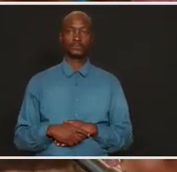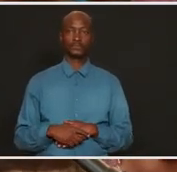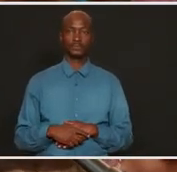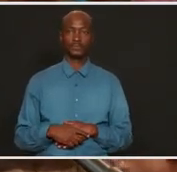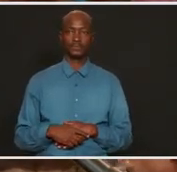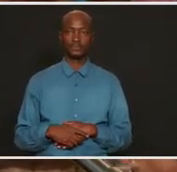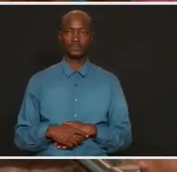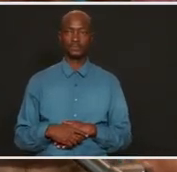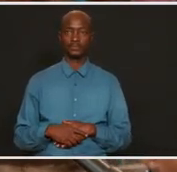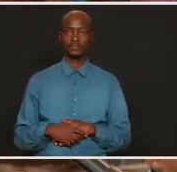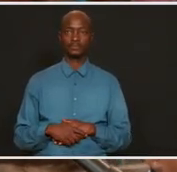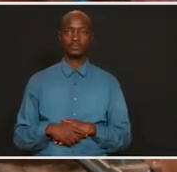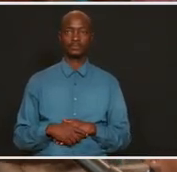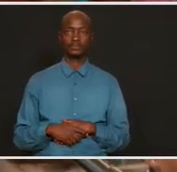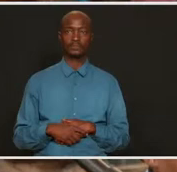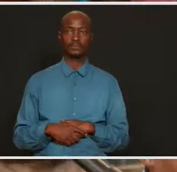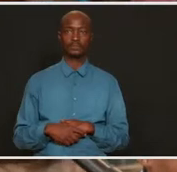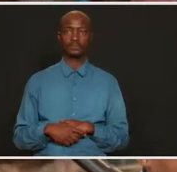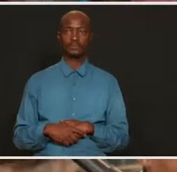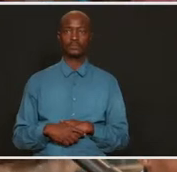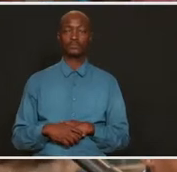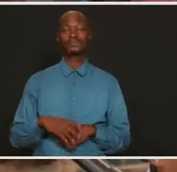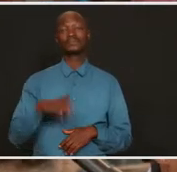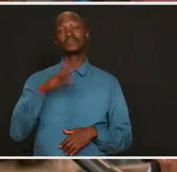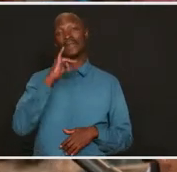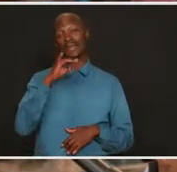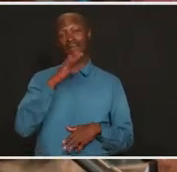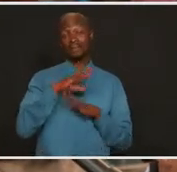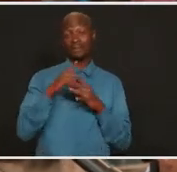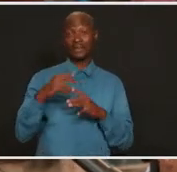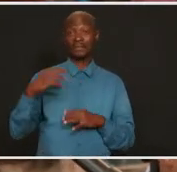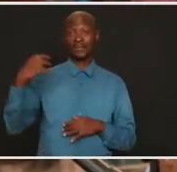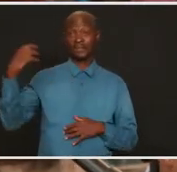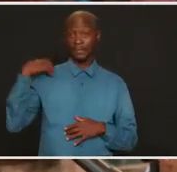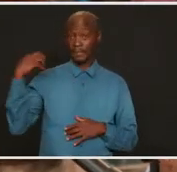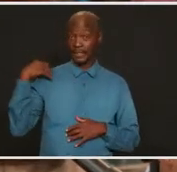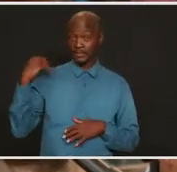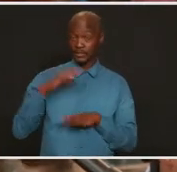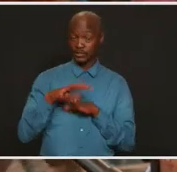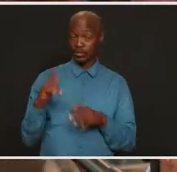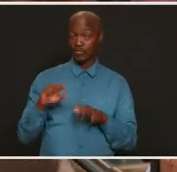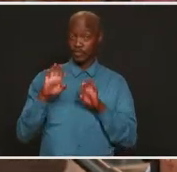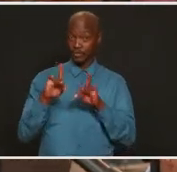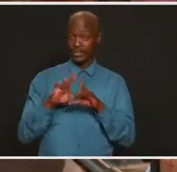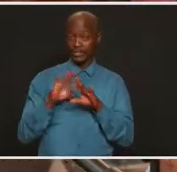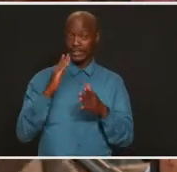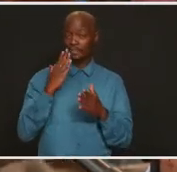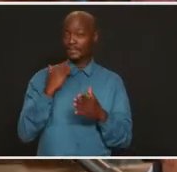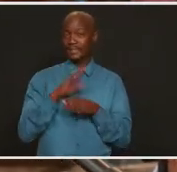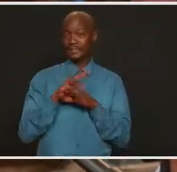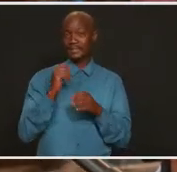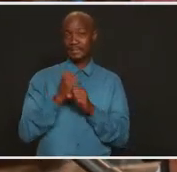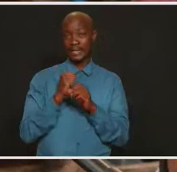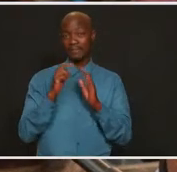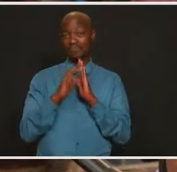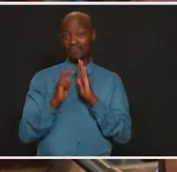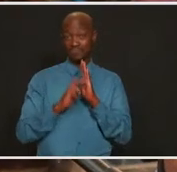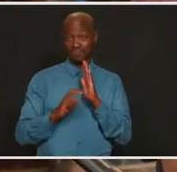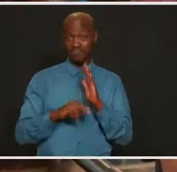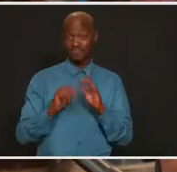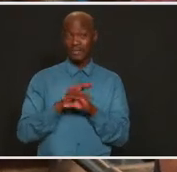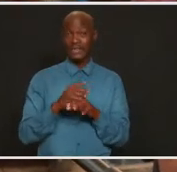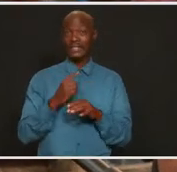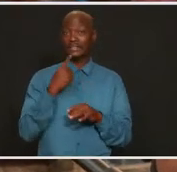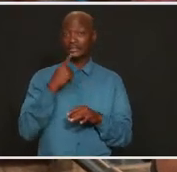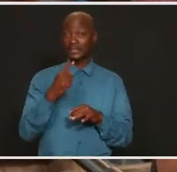I also propose if if the minister of Education can make regulations without declaring them she can for example